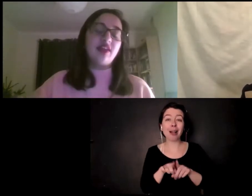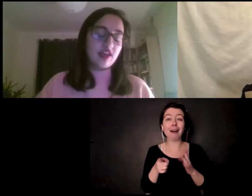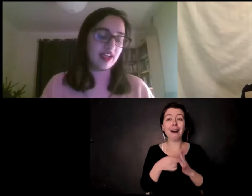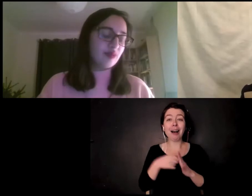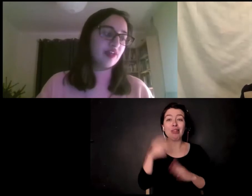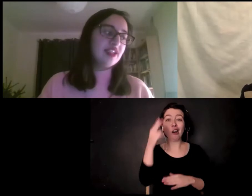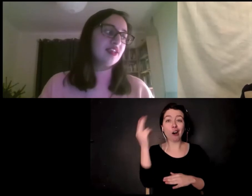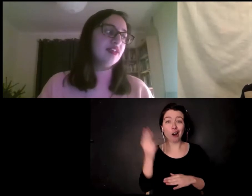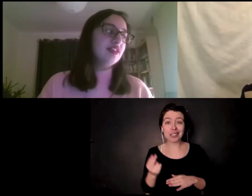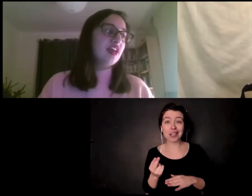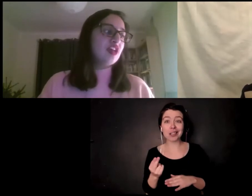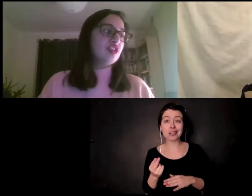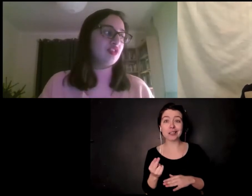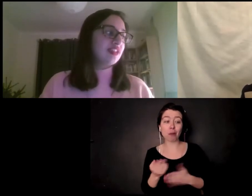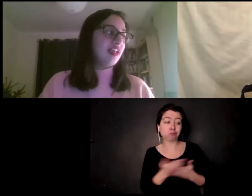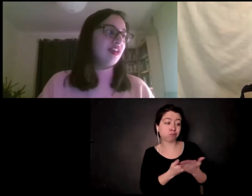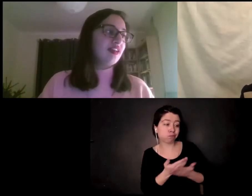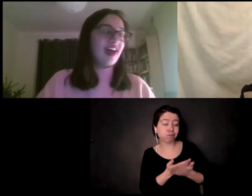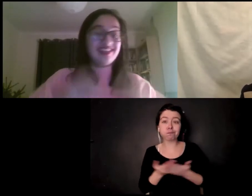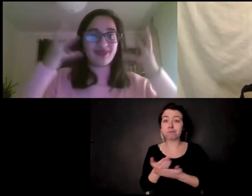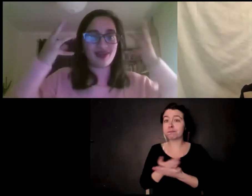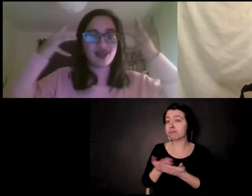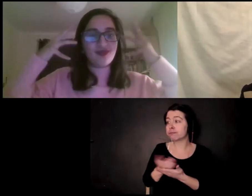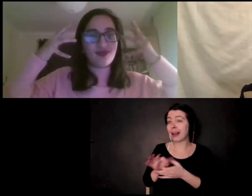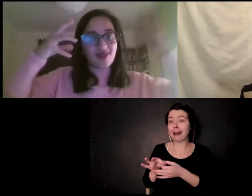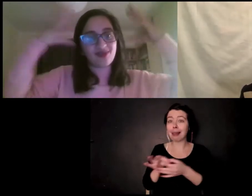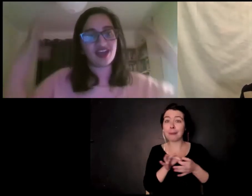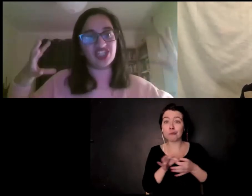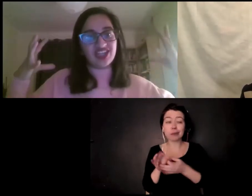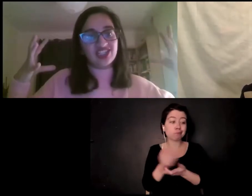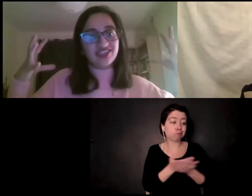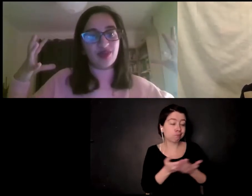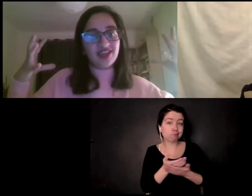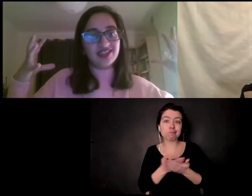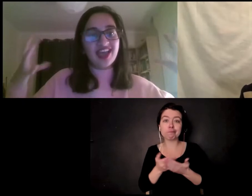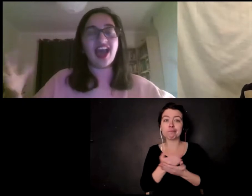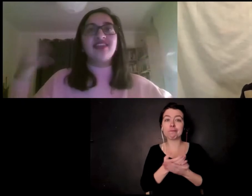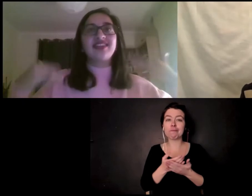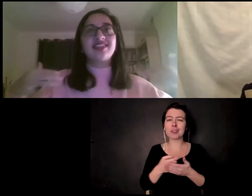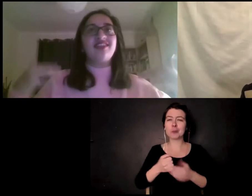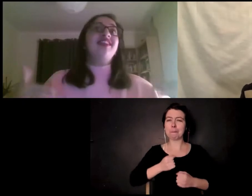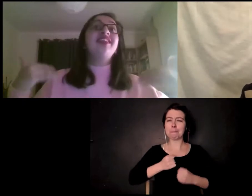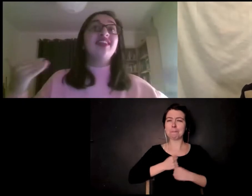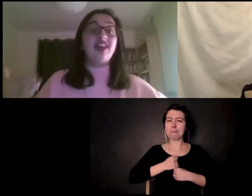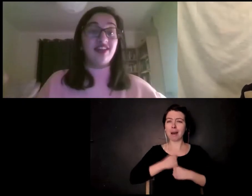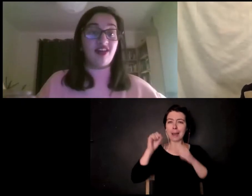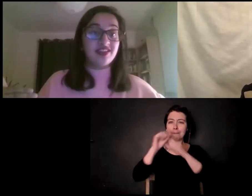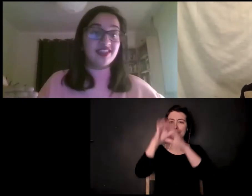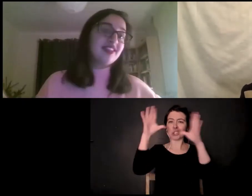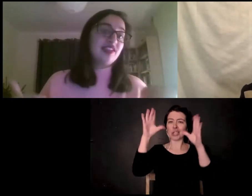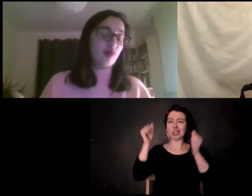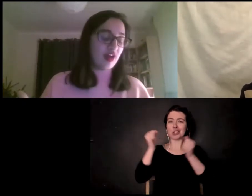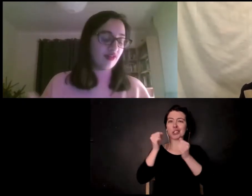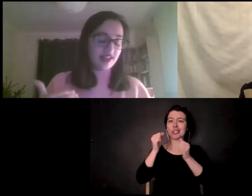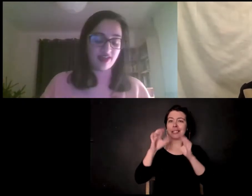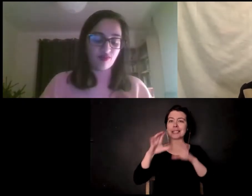and collaborators to just think and just be in my imagination space and to start thinking like an artist